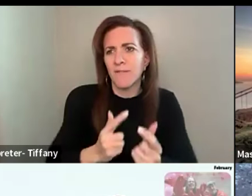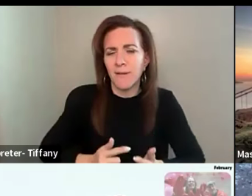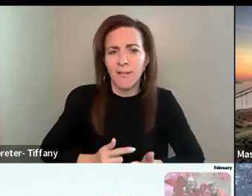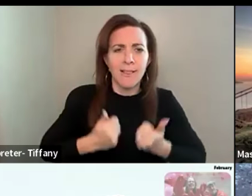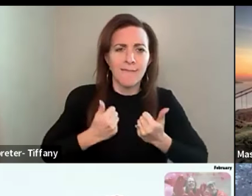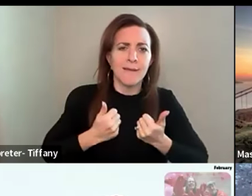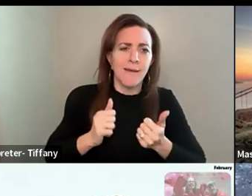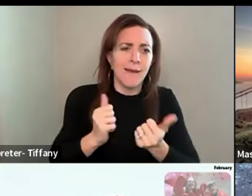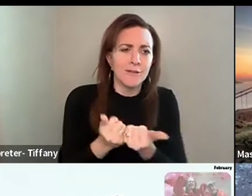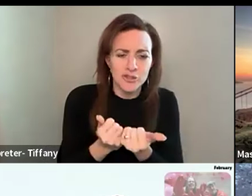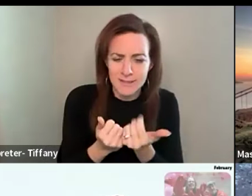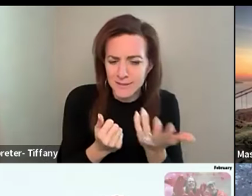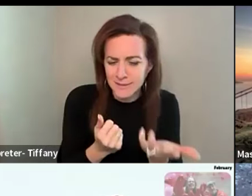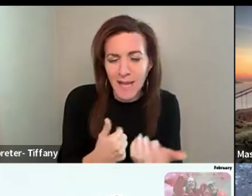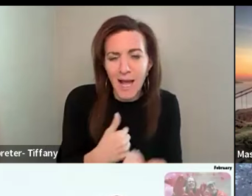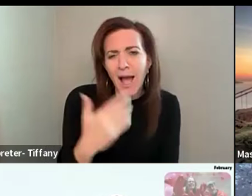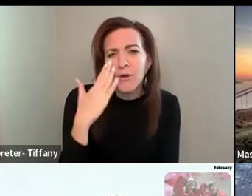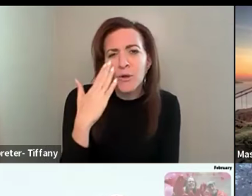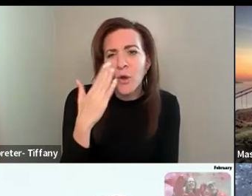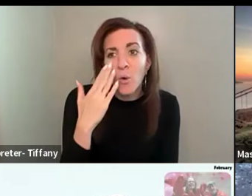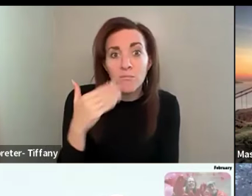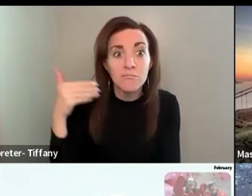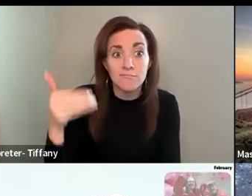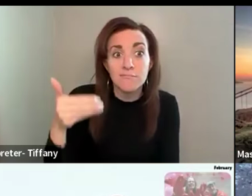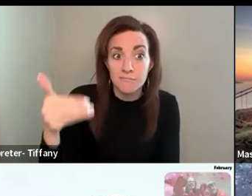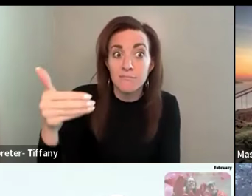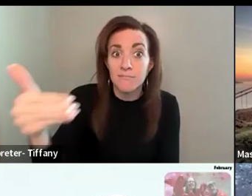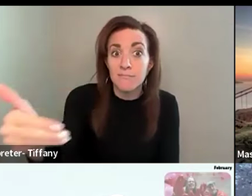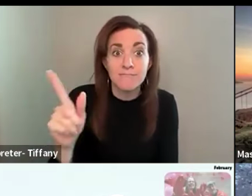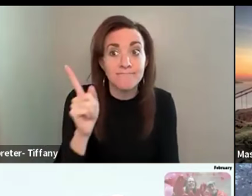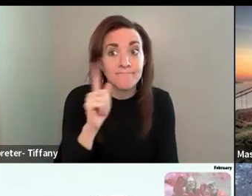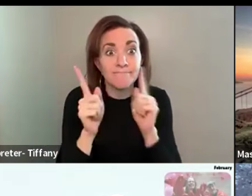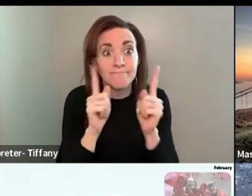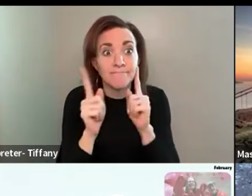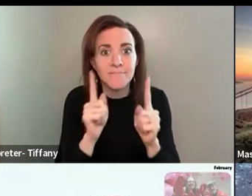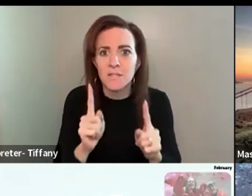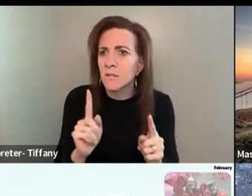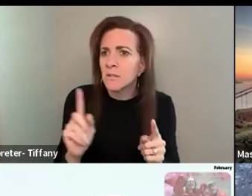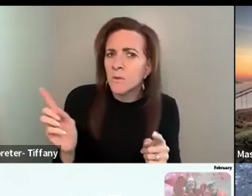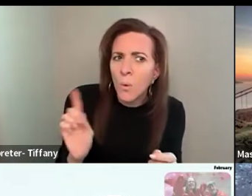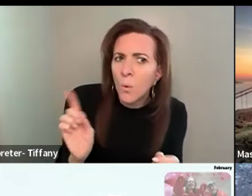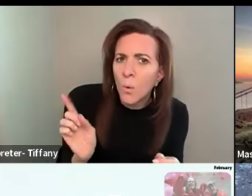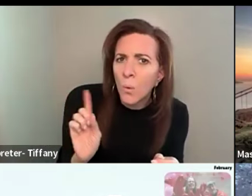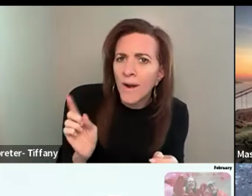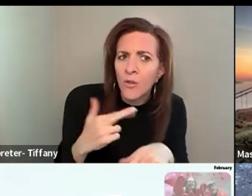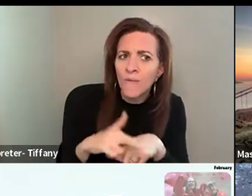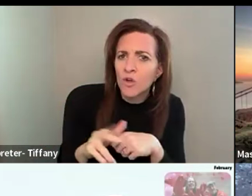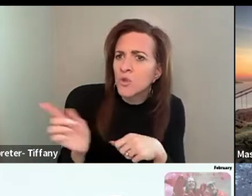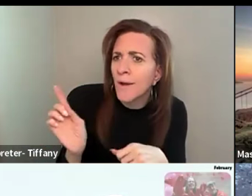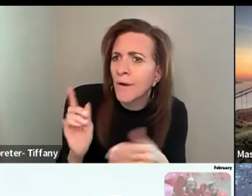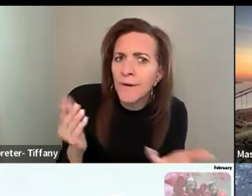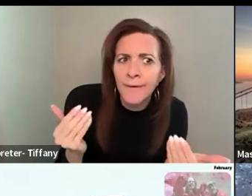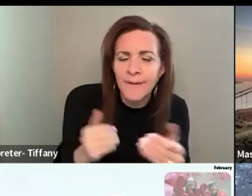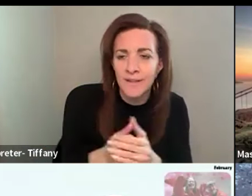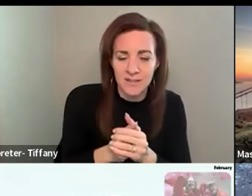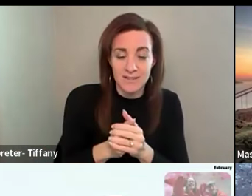I know that very frequently we are hearing from them about, where are the referrals. And in situations like